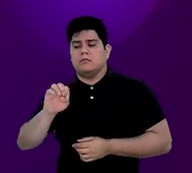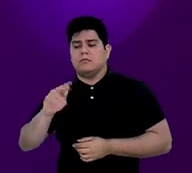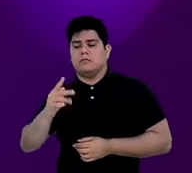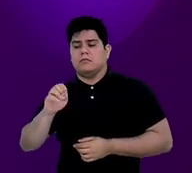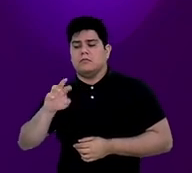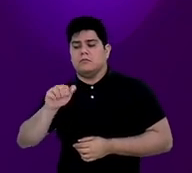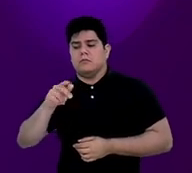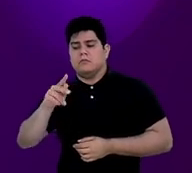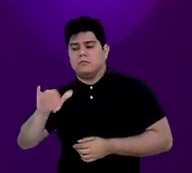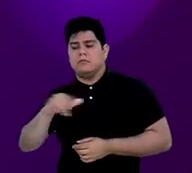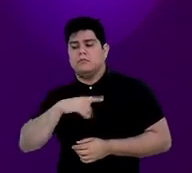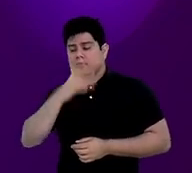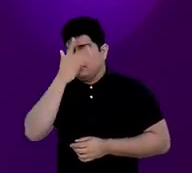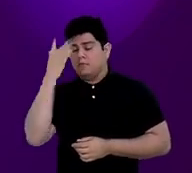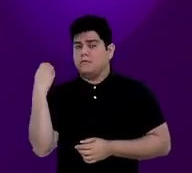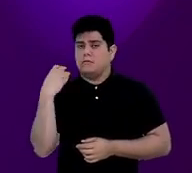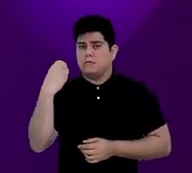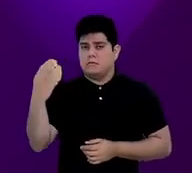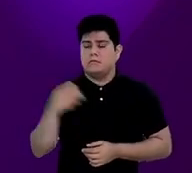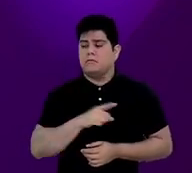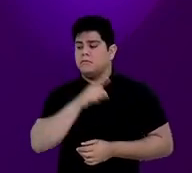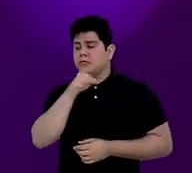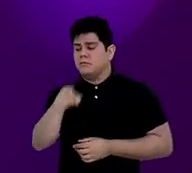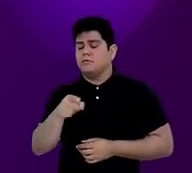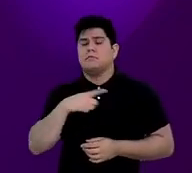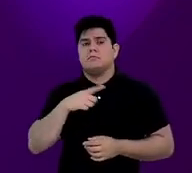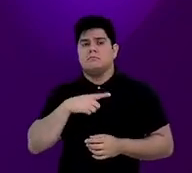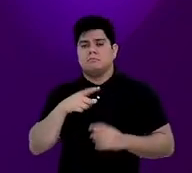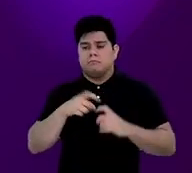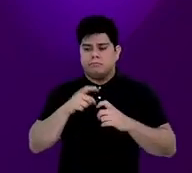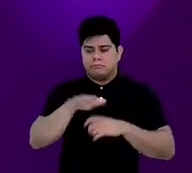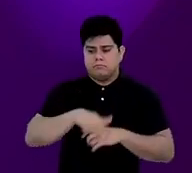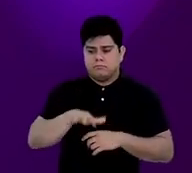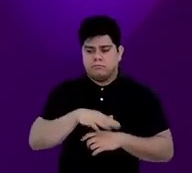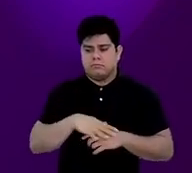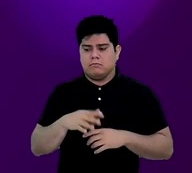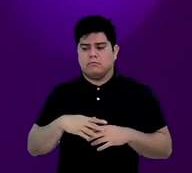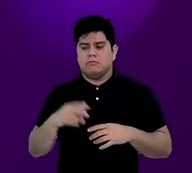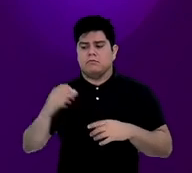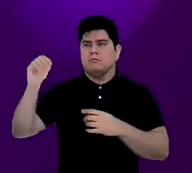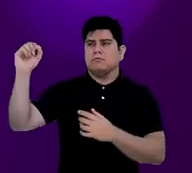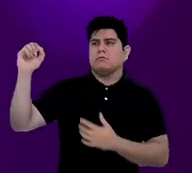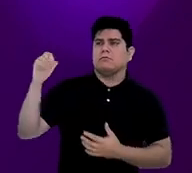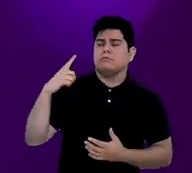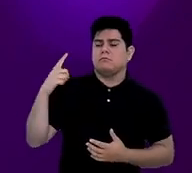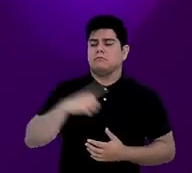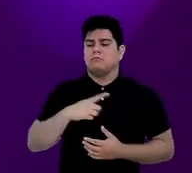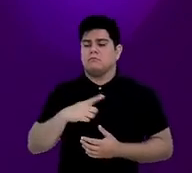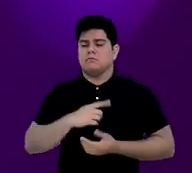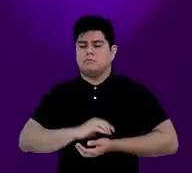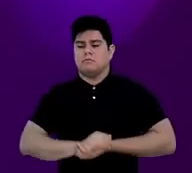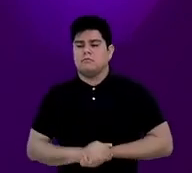to sunshine up in the mountains. And he said he thought it was the temperature, he wanted